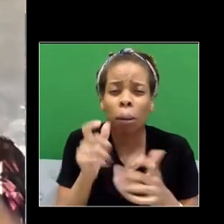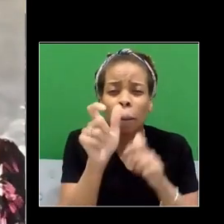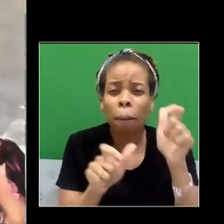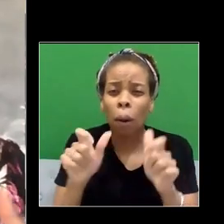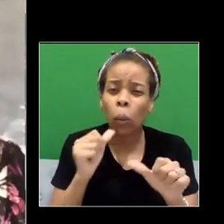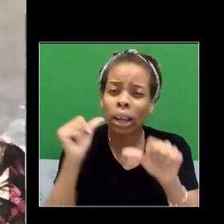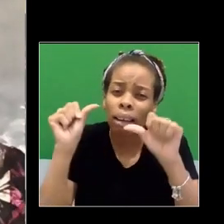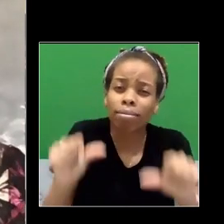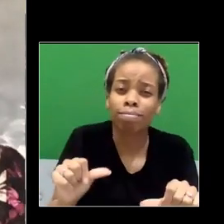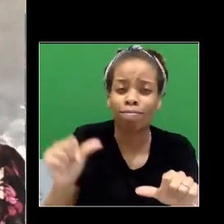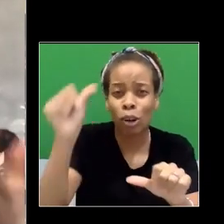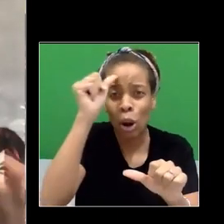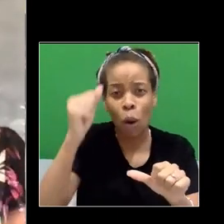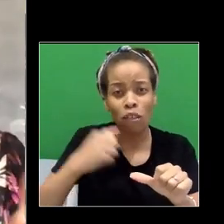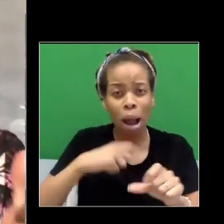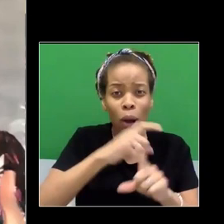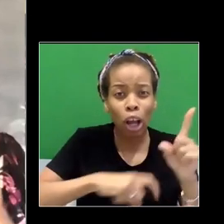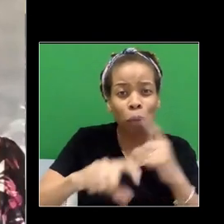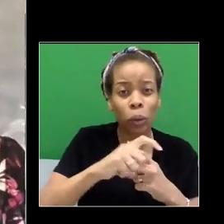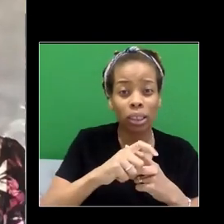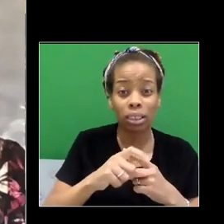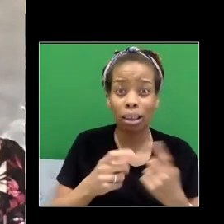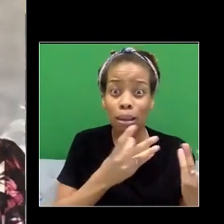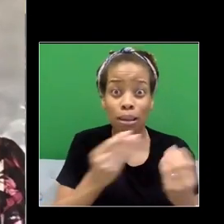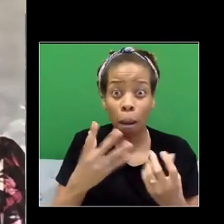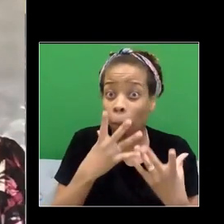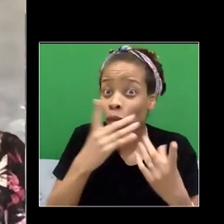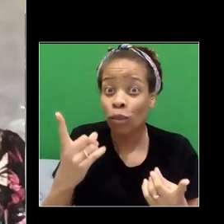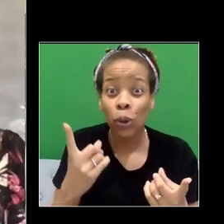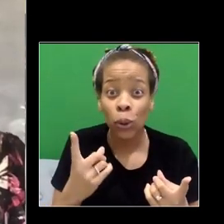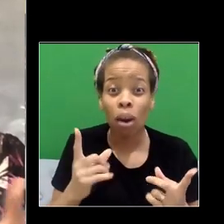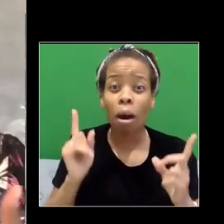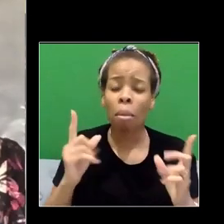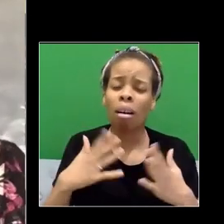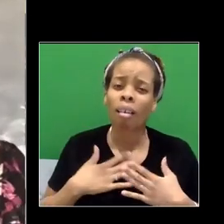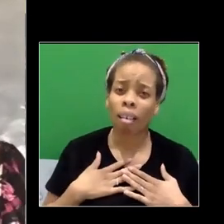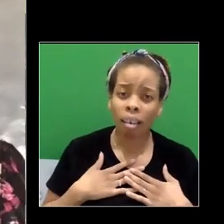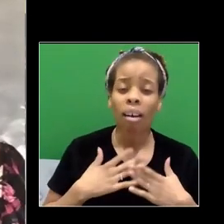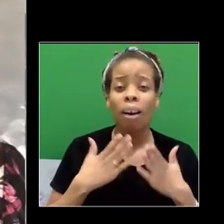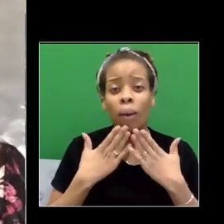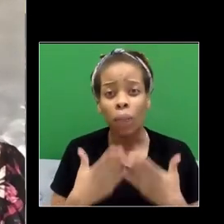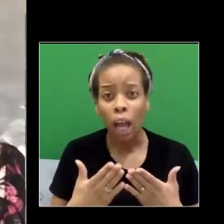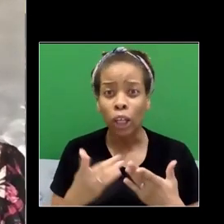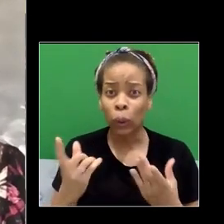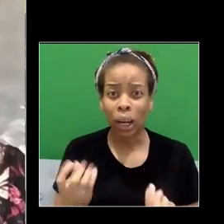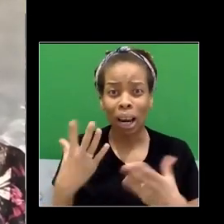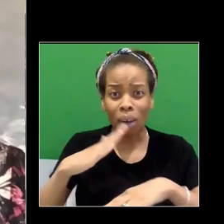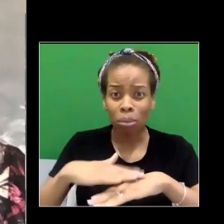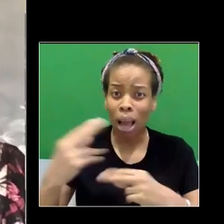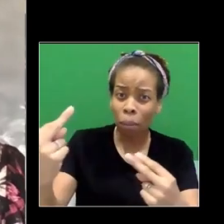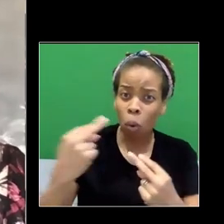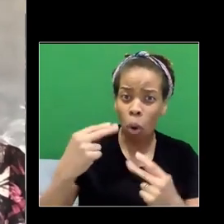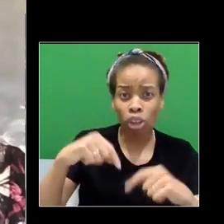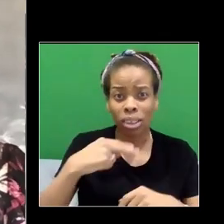our many, many communities, and many we don't know, but feel privileged and grateful that they would spend time with us this afternoon.